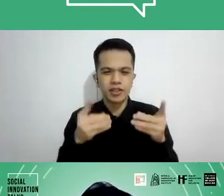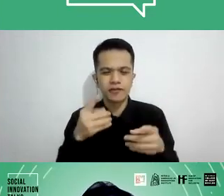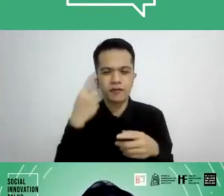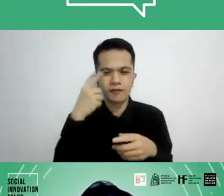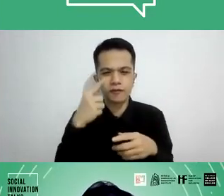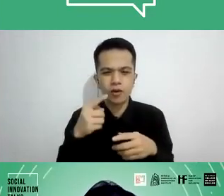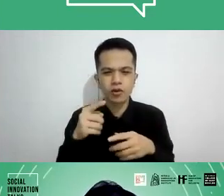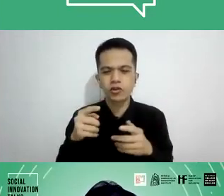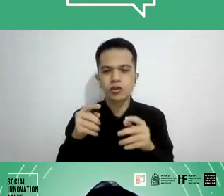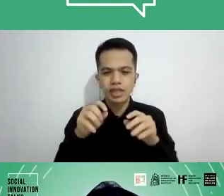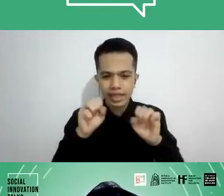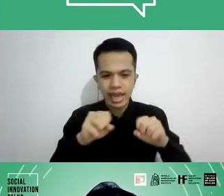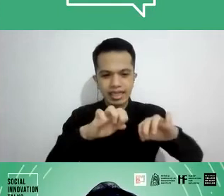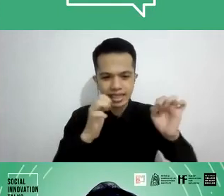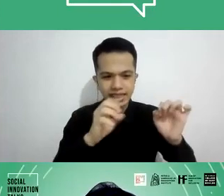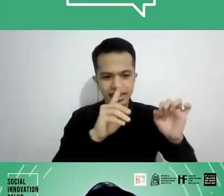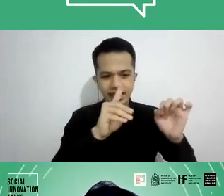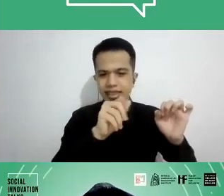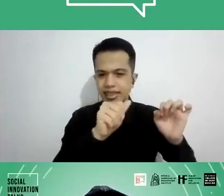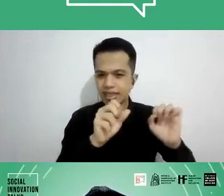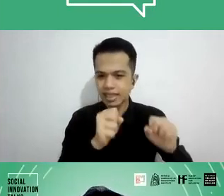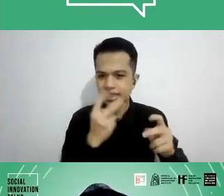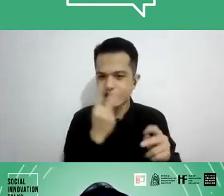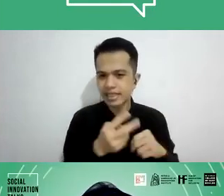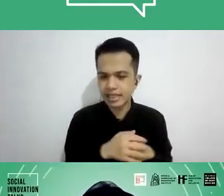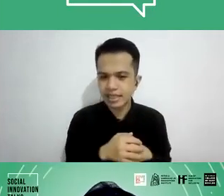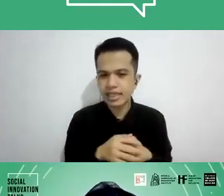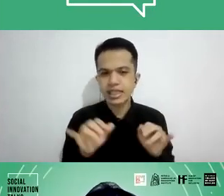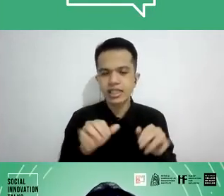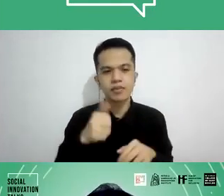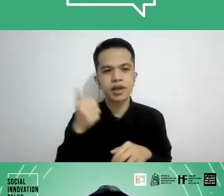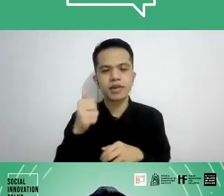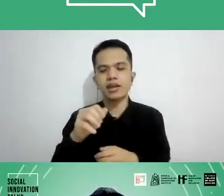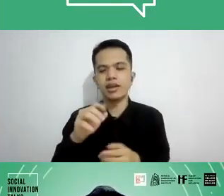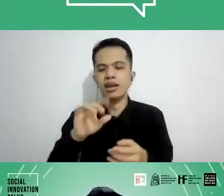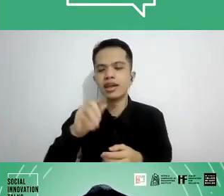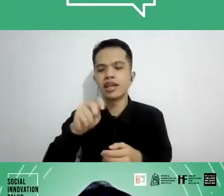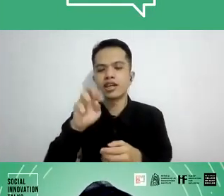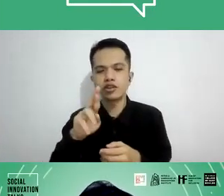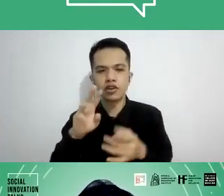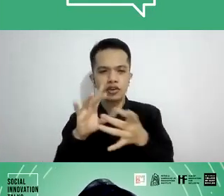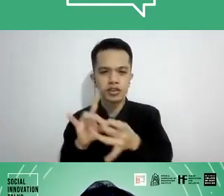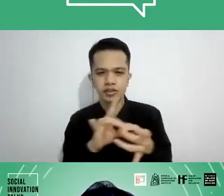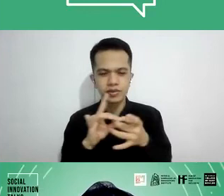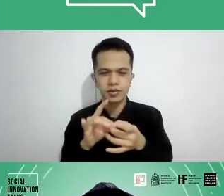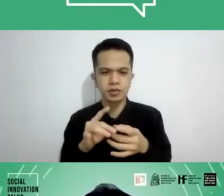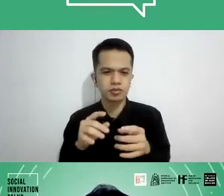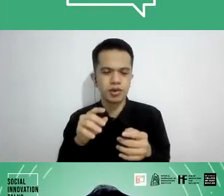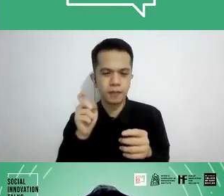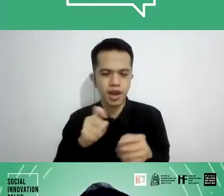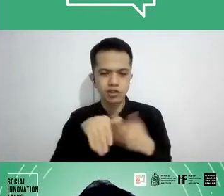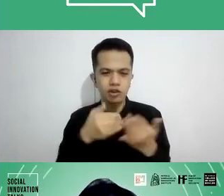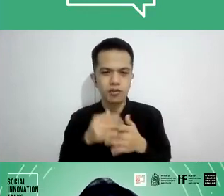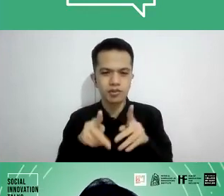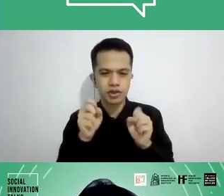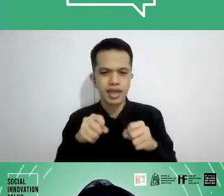able to transparently see data. Next is interconnectivity. So the idea is people should be able to access this, because